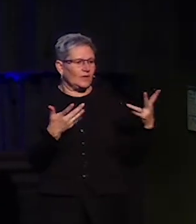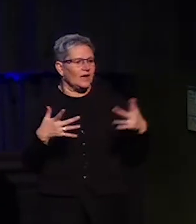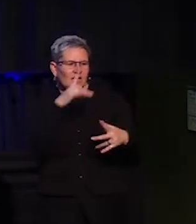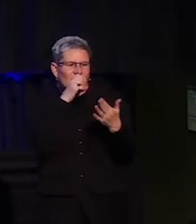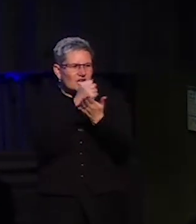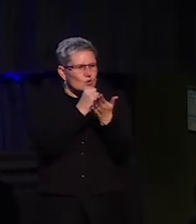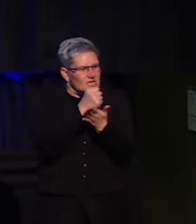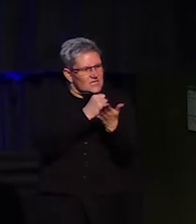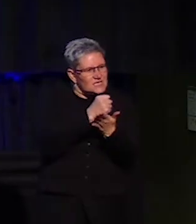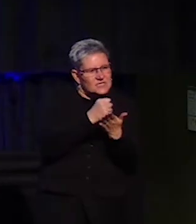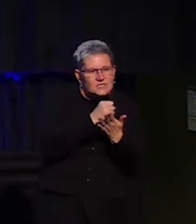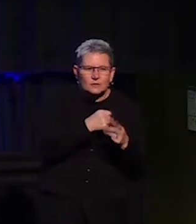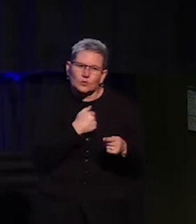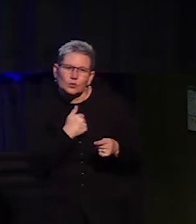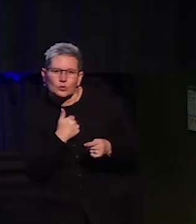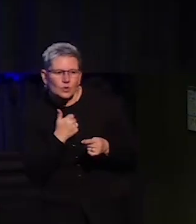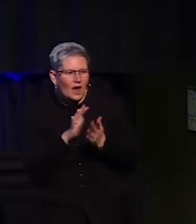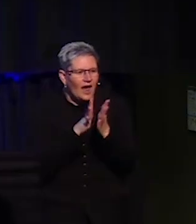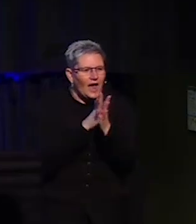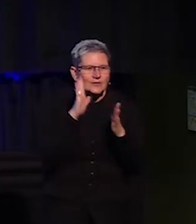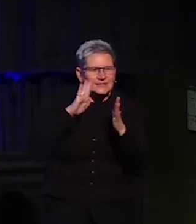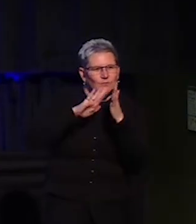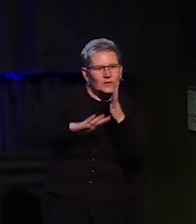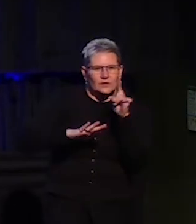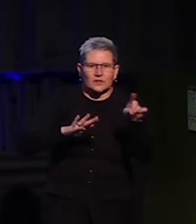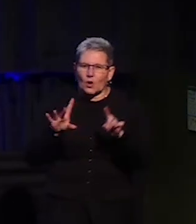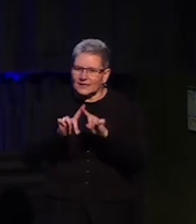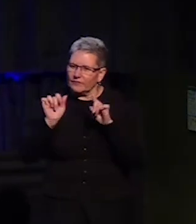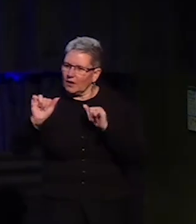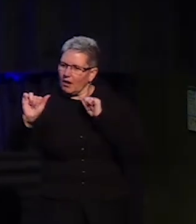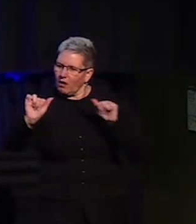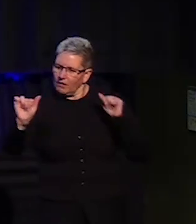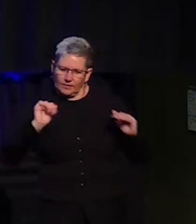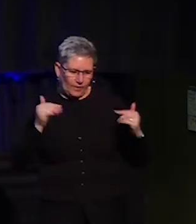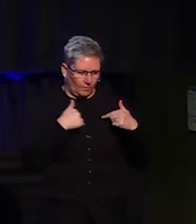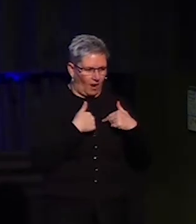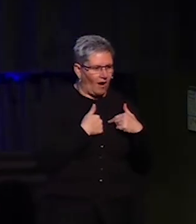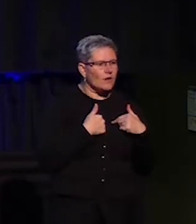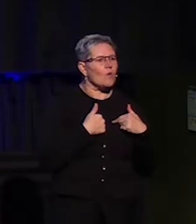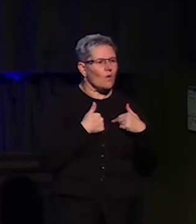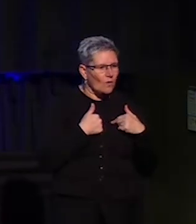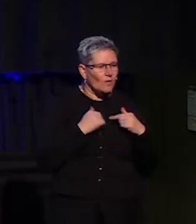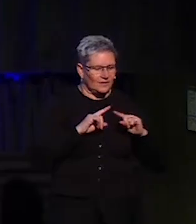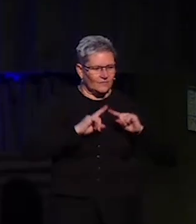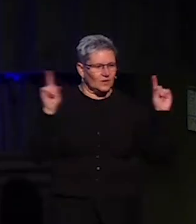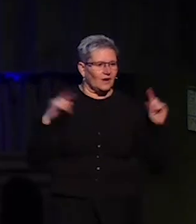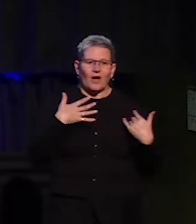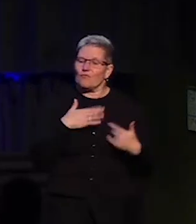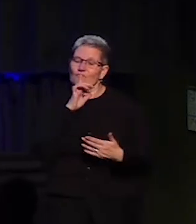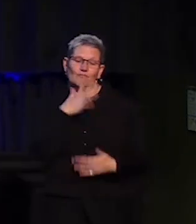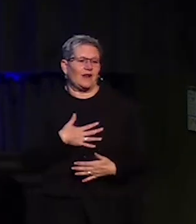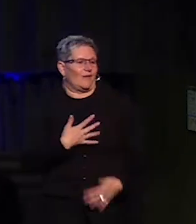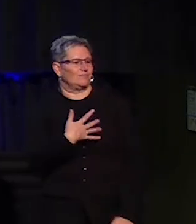about experiences that might be totally wildly different from your own. I have the privilege of learning from other people's